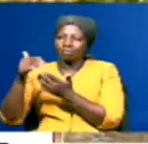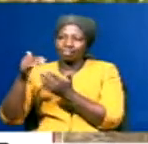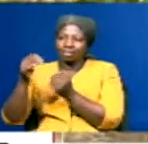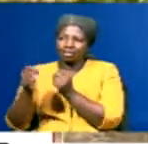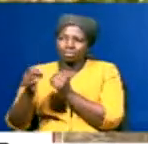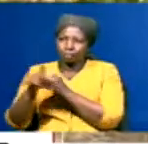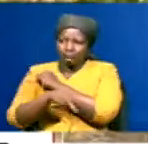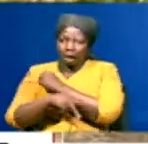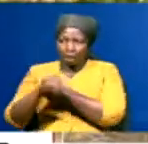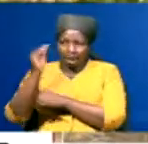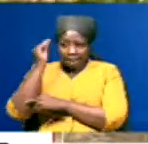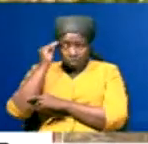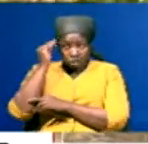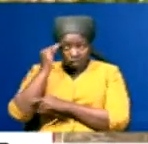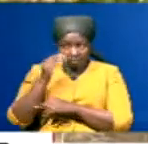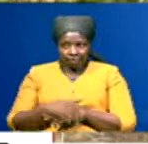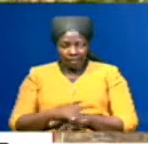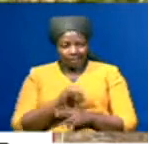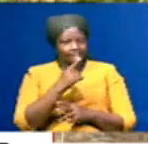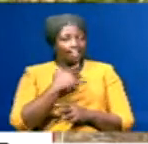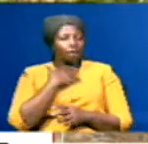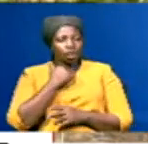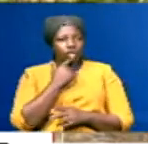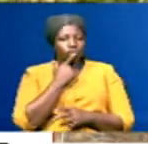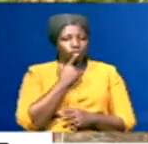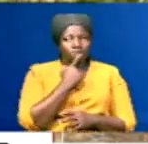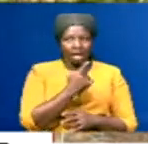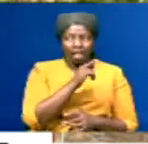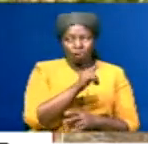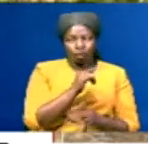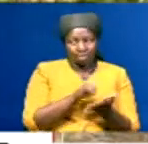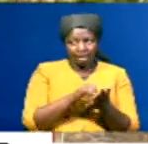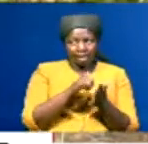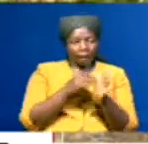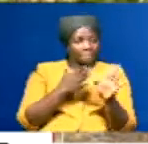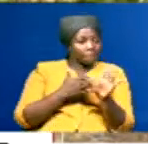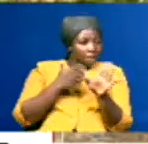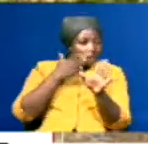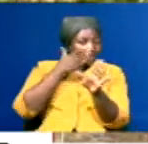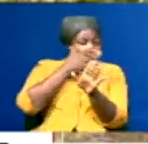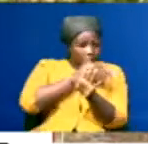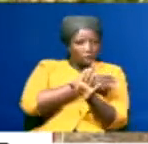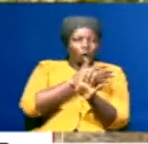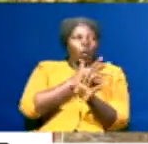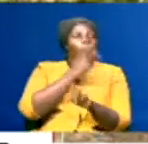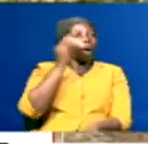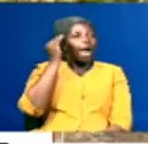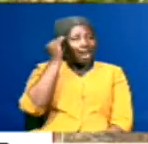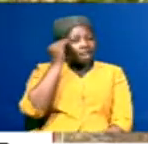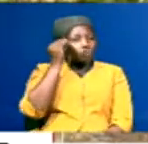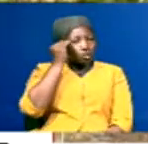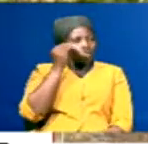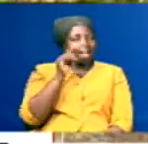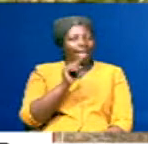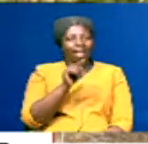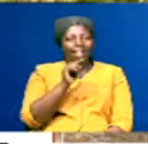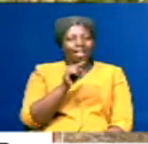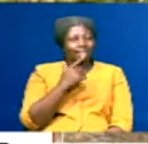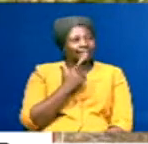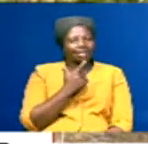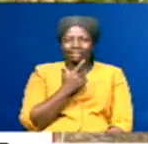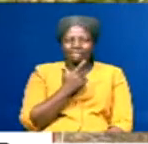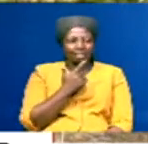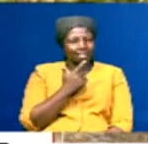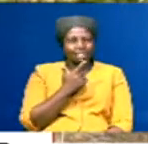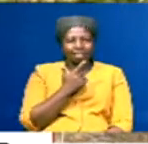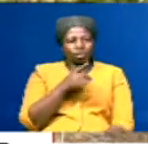I would like to let you know that previously, education was being run